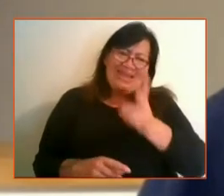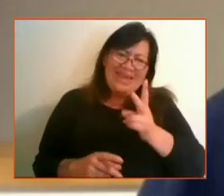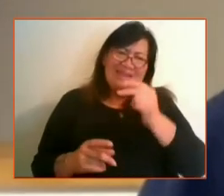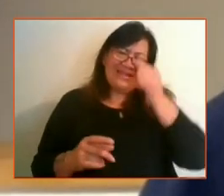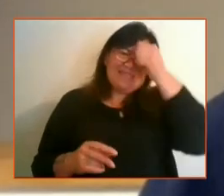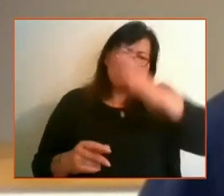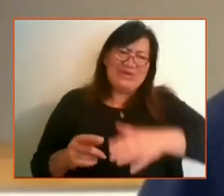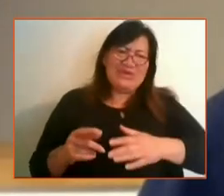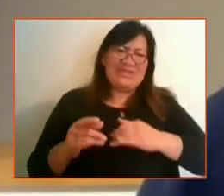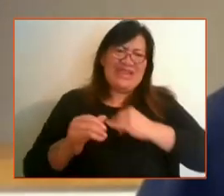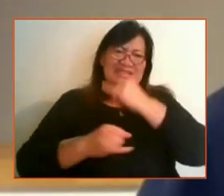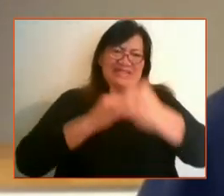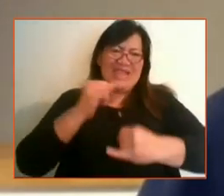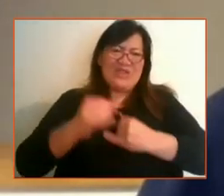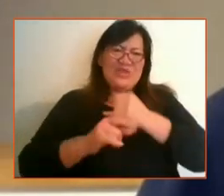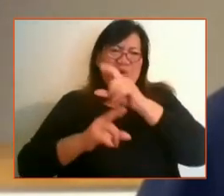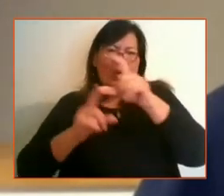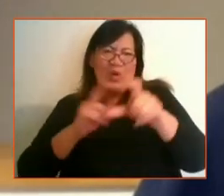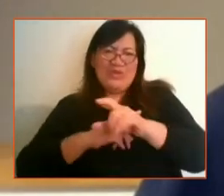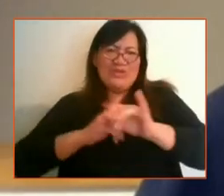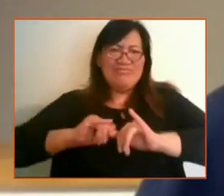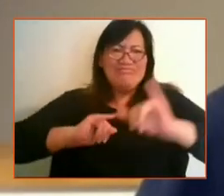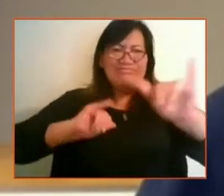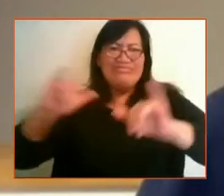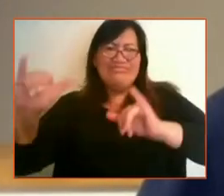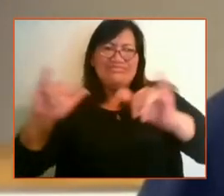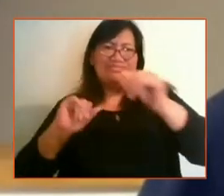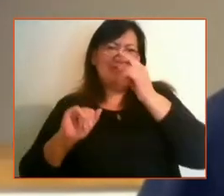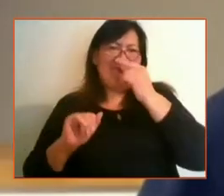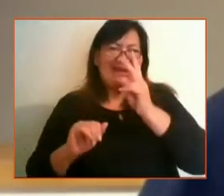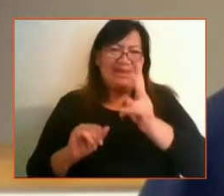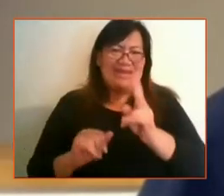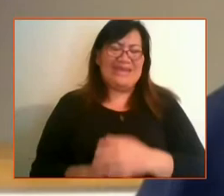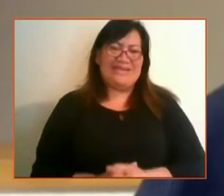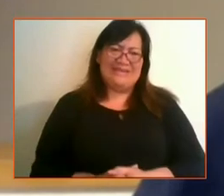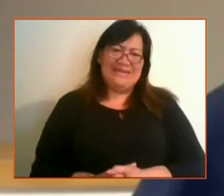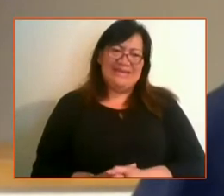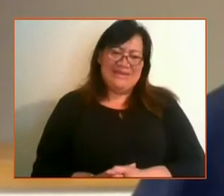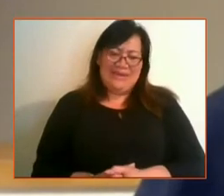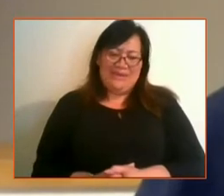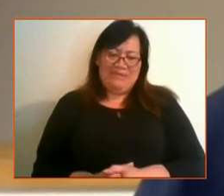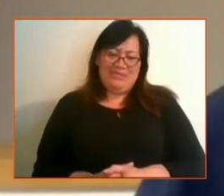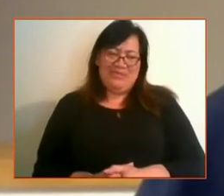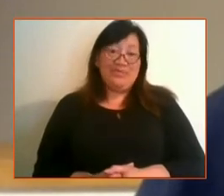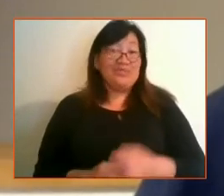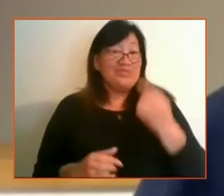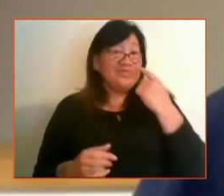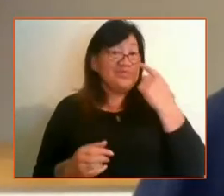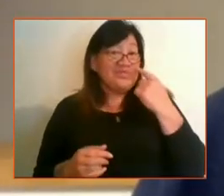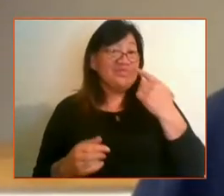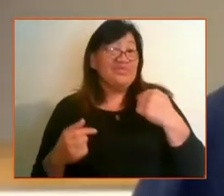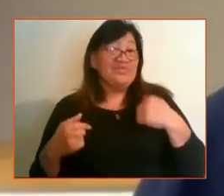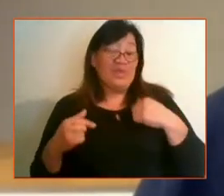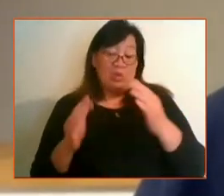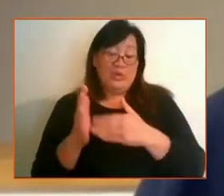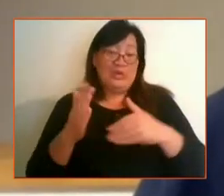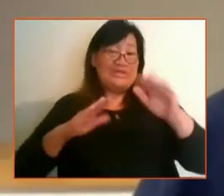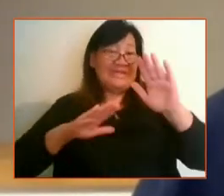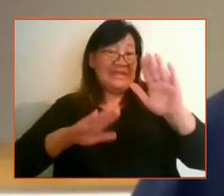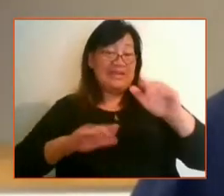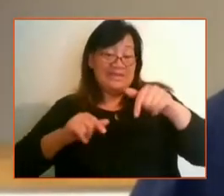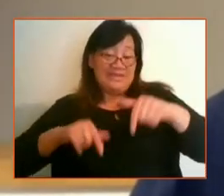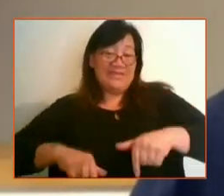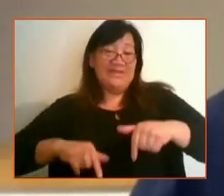different cultures and flavours that there are. And I think that New Zealand, hopefully being